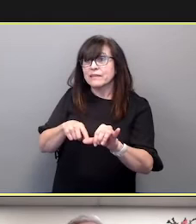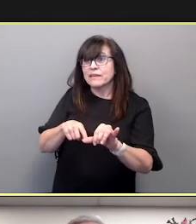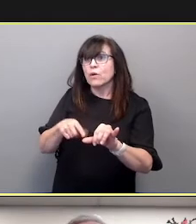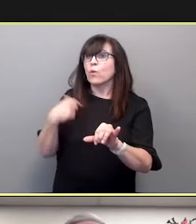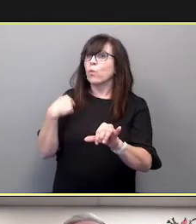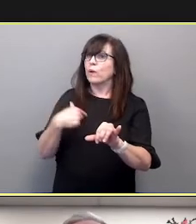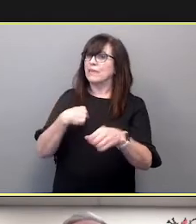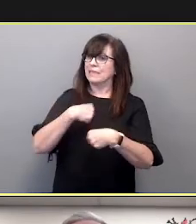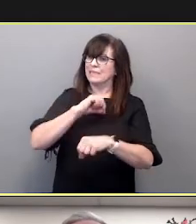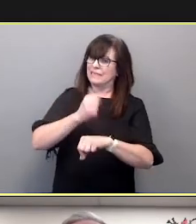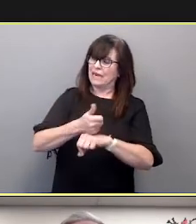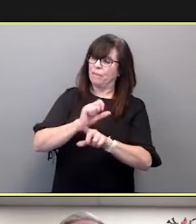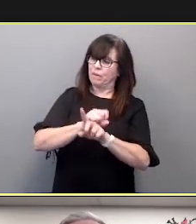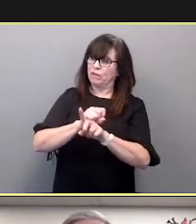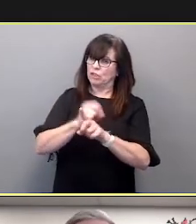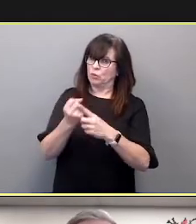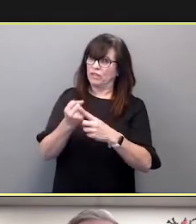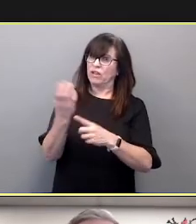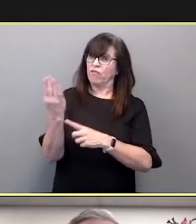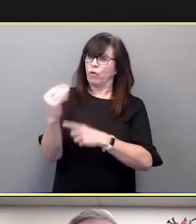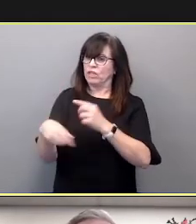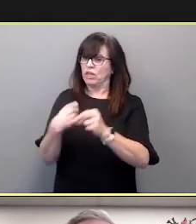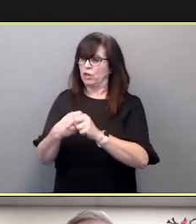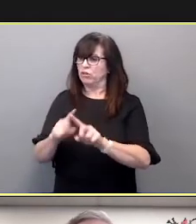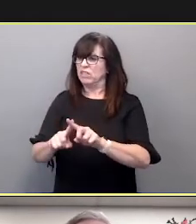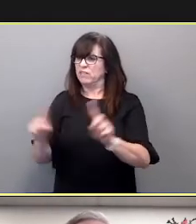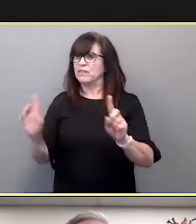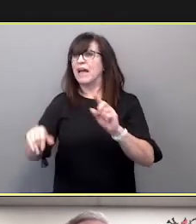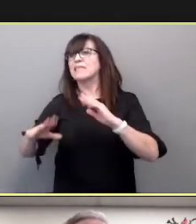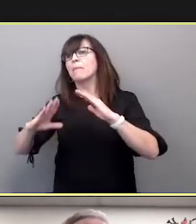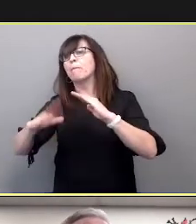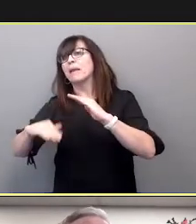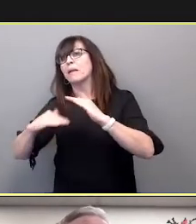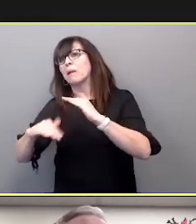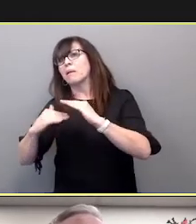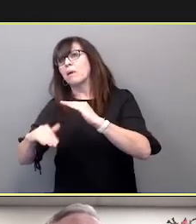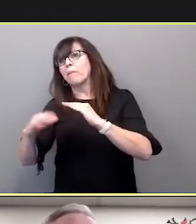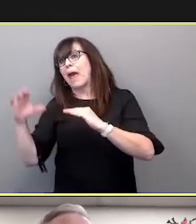that 14-year difference is sort of the minimum estimate.